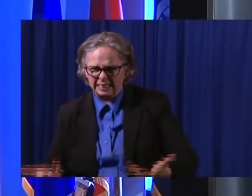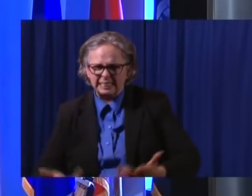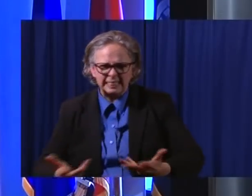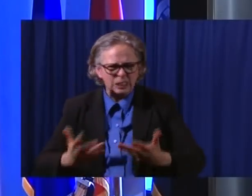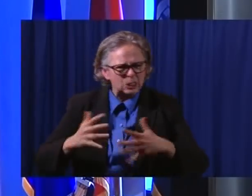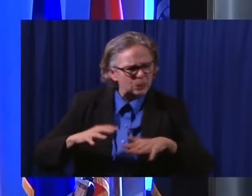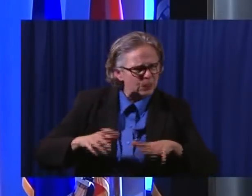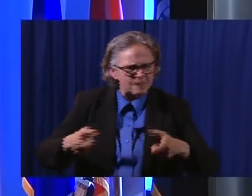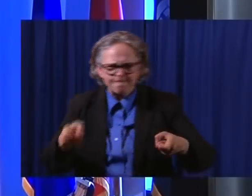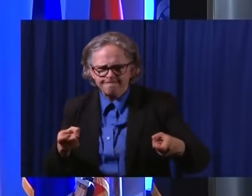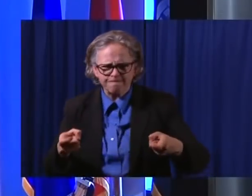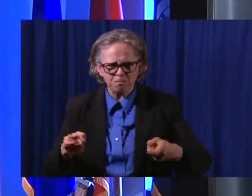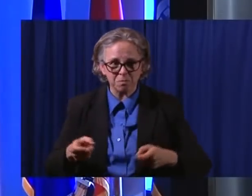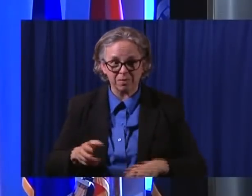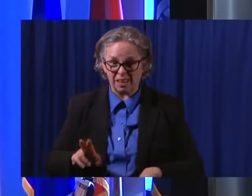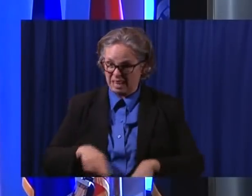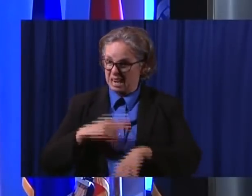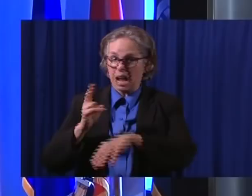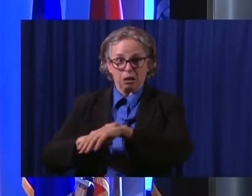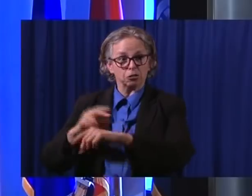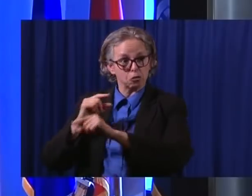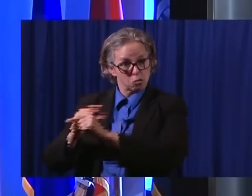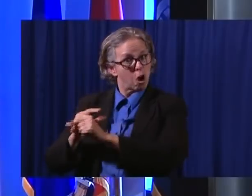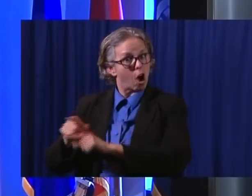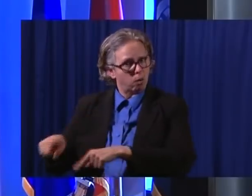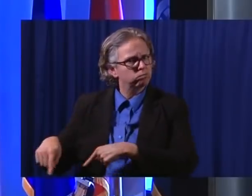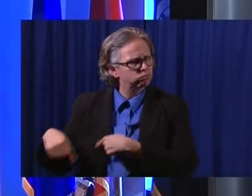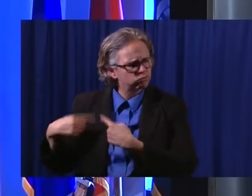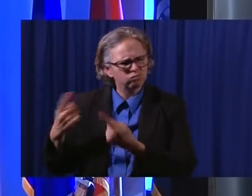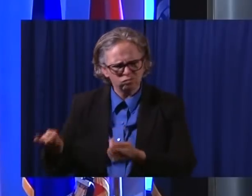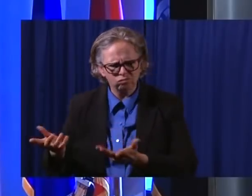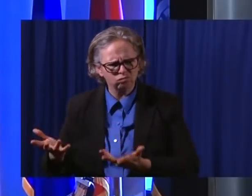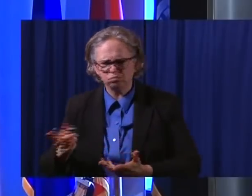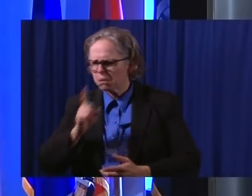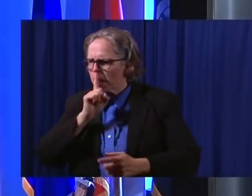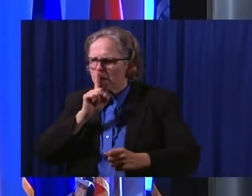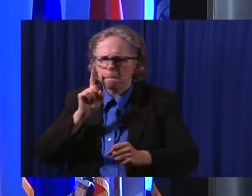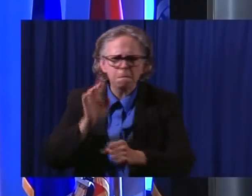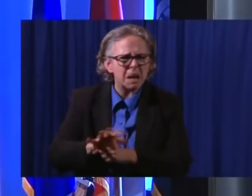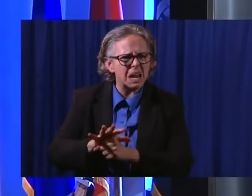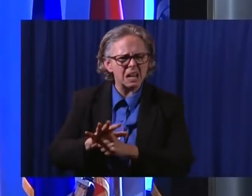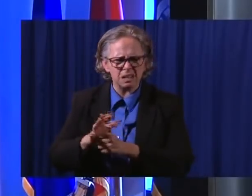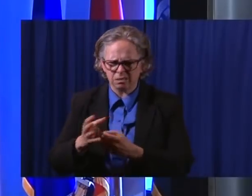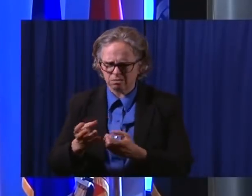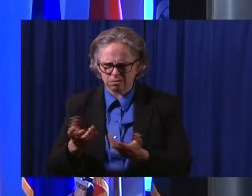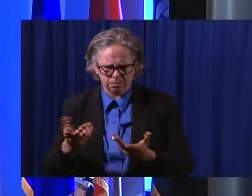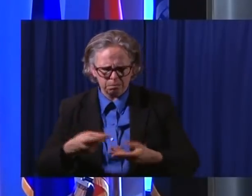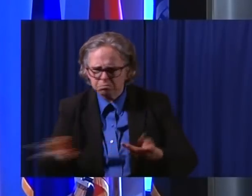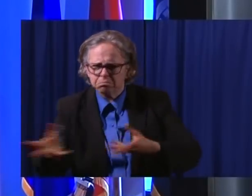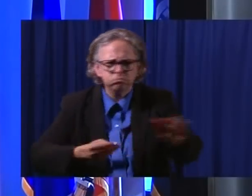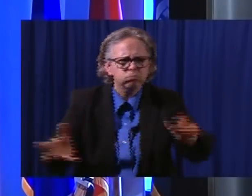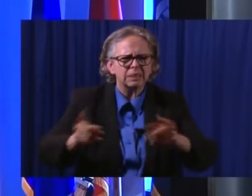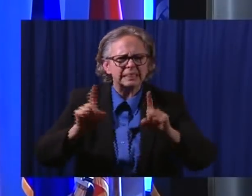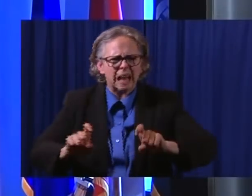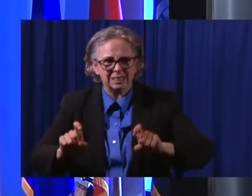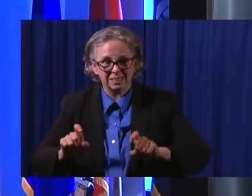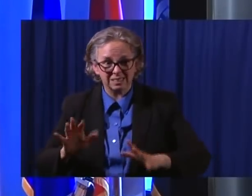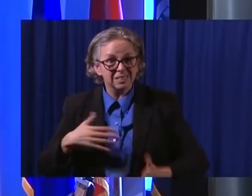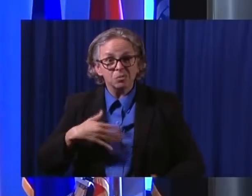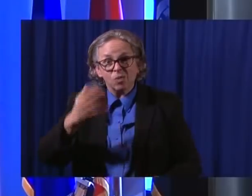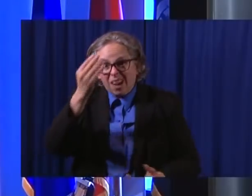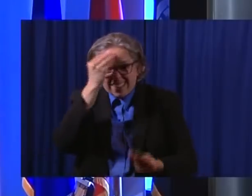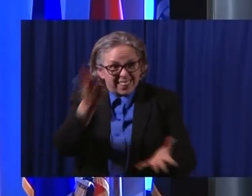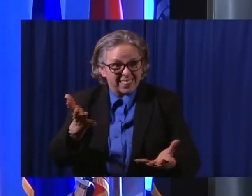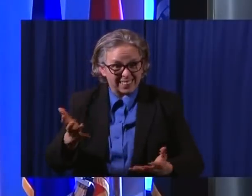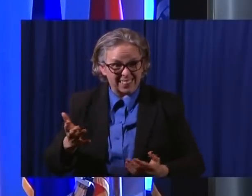So the National Guard is fully committed to the testing, and I want you to know that our members are so proud to be a part of this process because it is